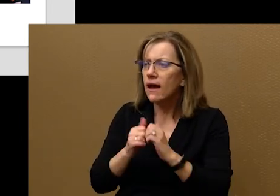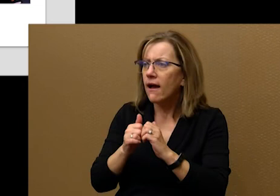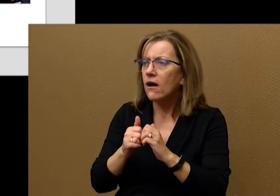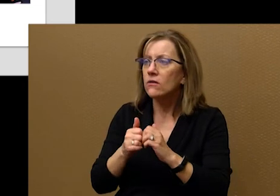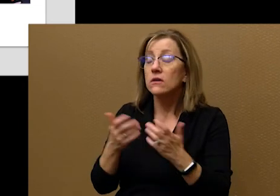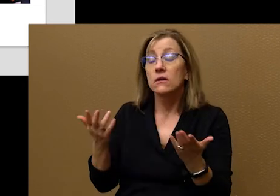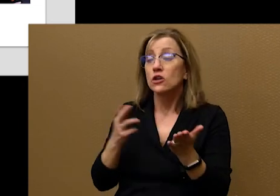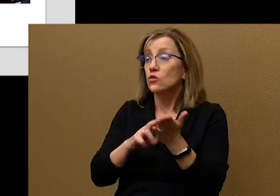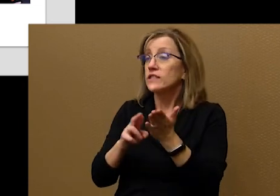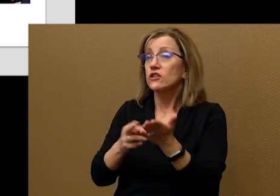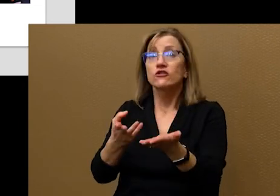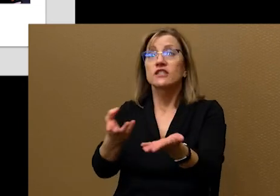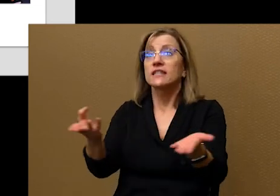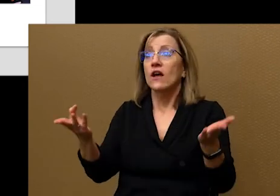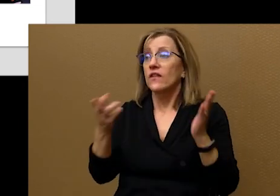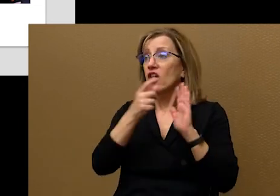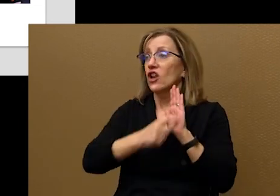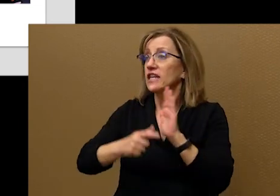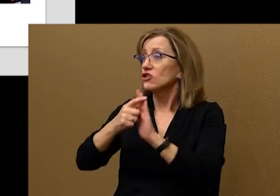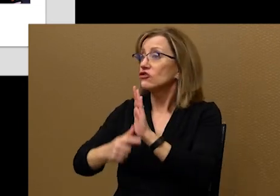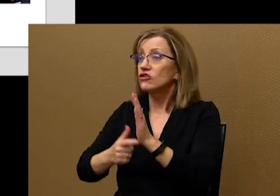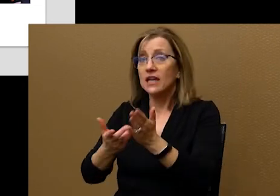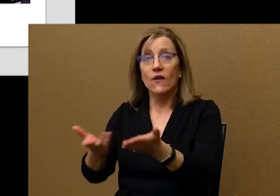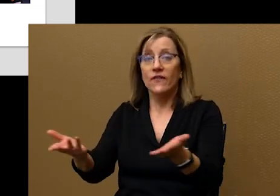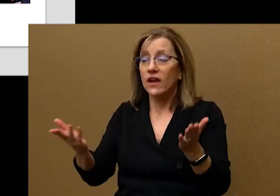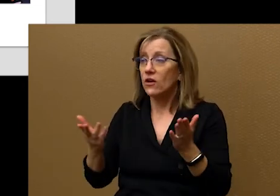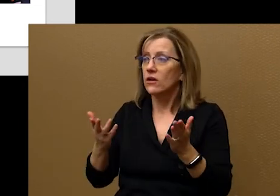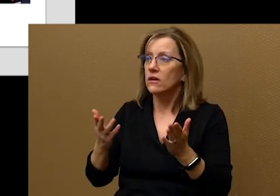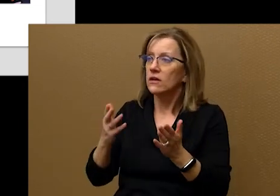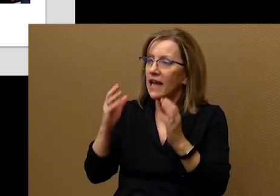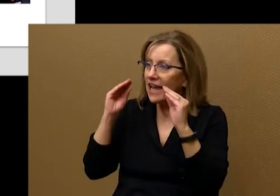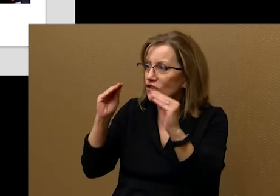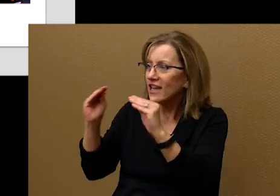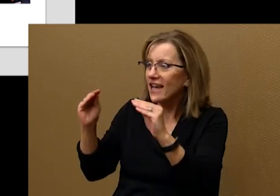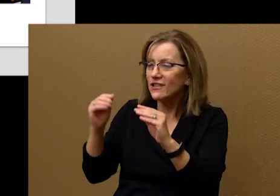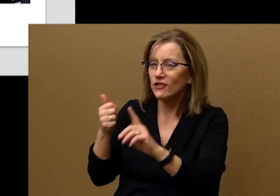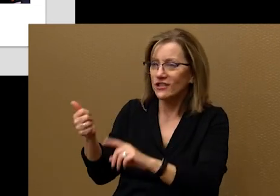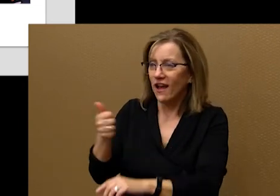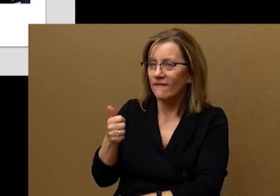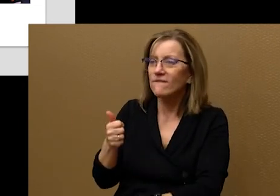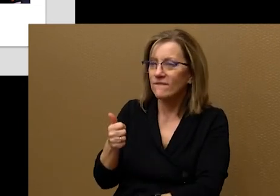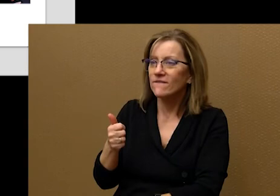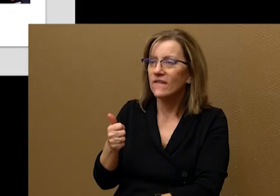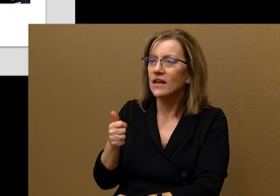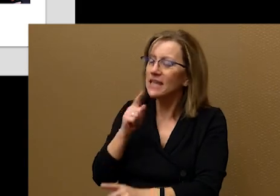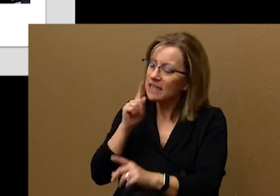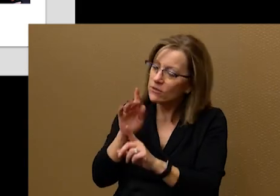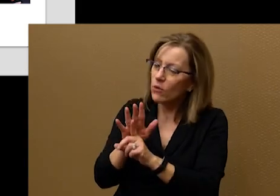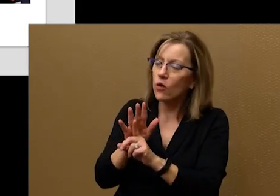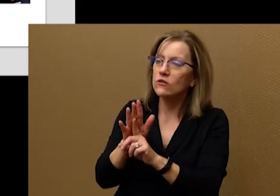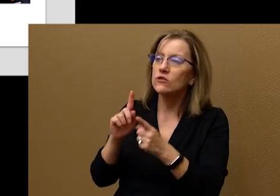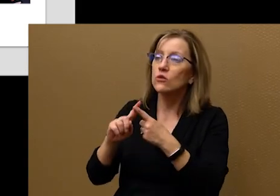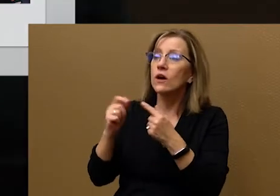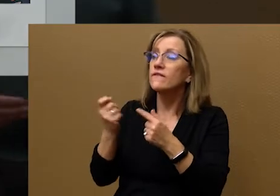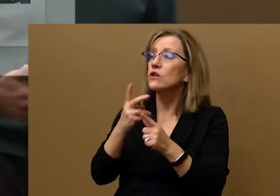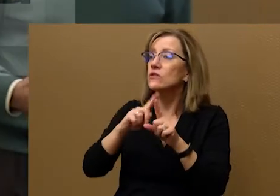literature's out there, the research is out there. You educate yourself, and you be exposed to a few